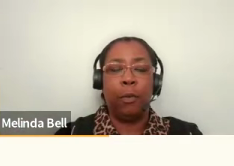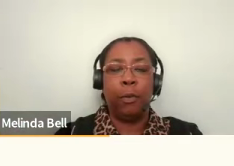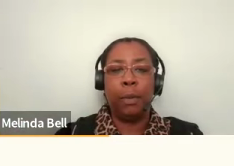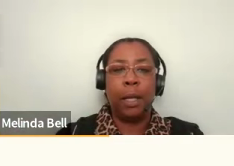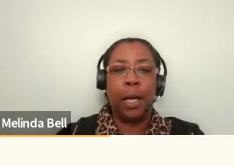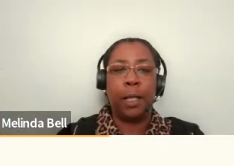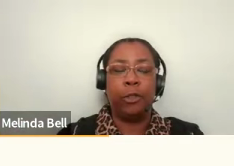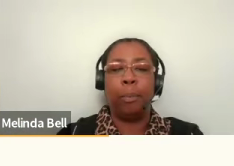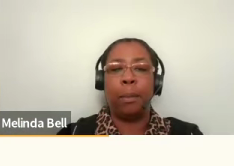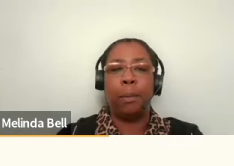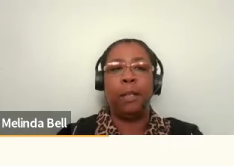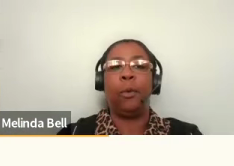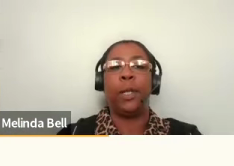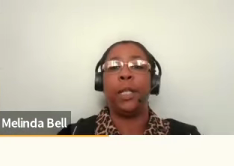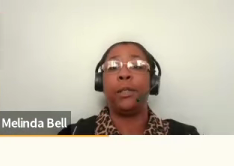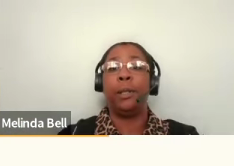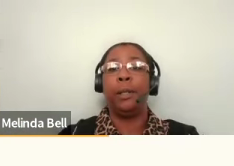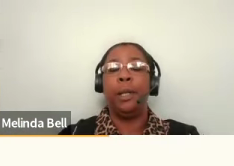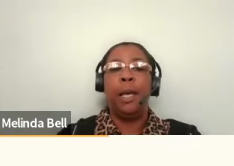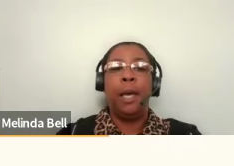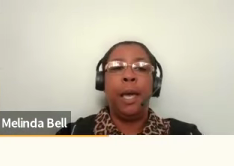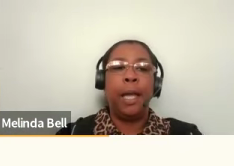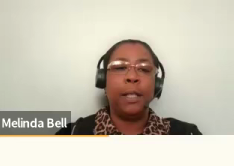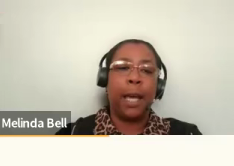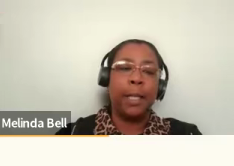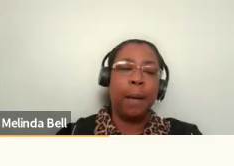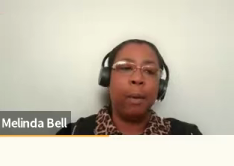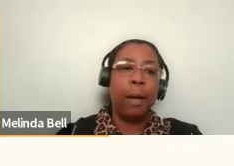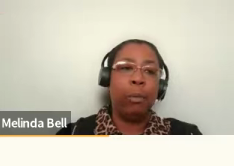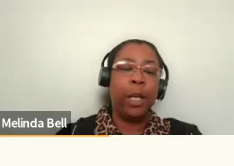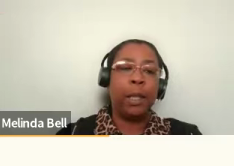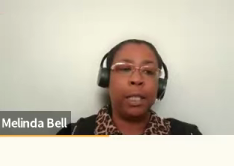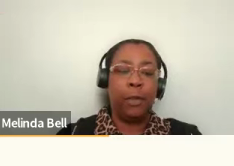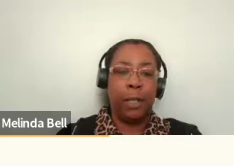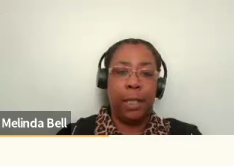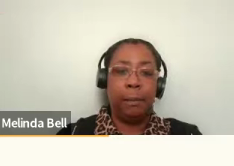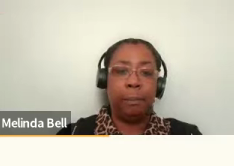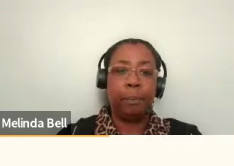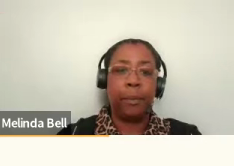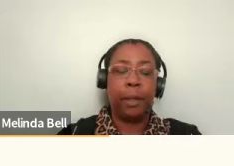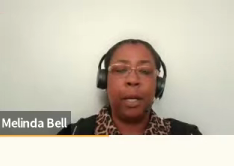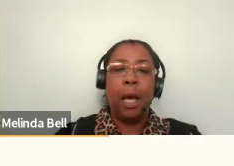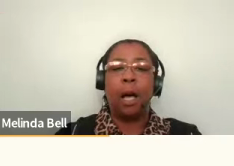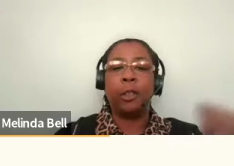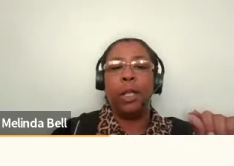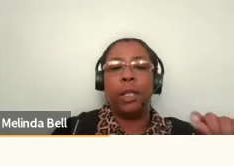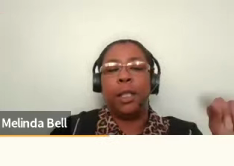going to solve a drug problem in 4 years. And the second time around, we got less funding.